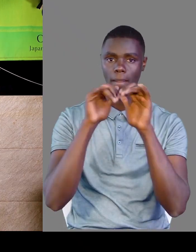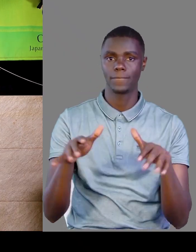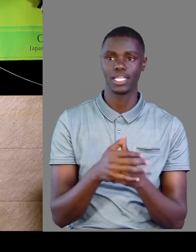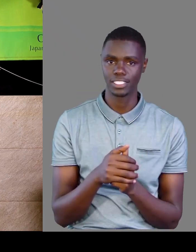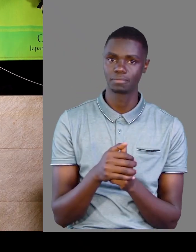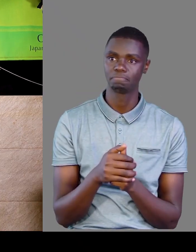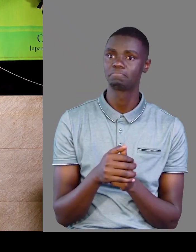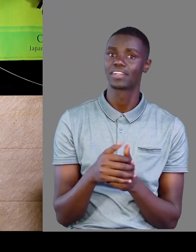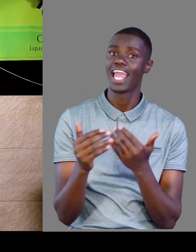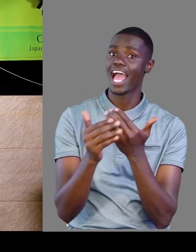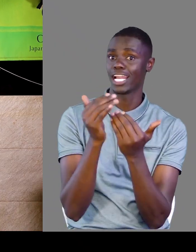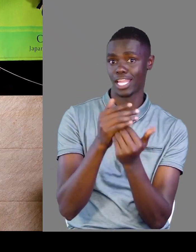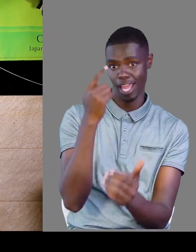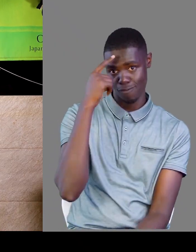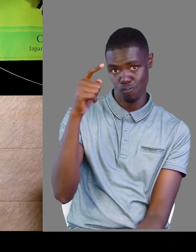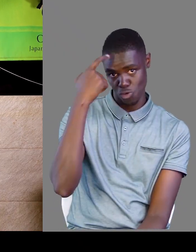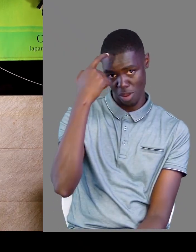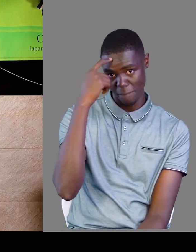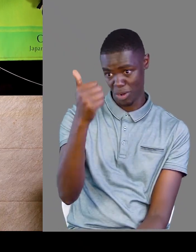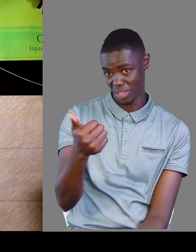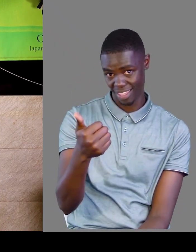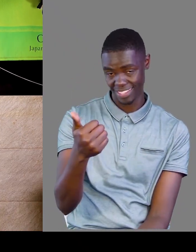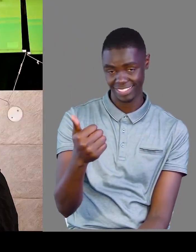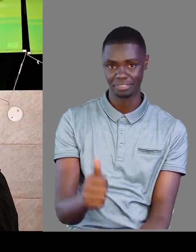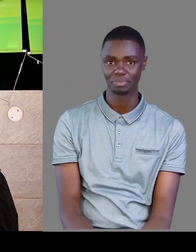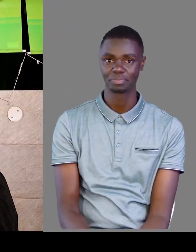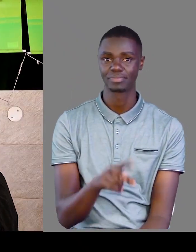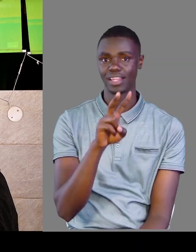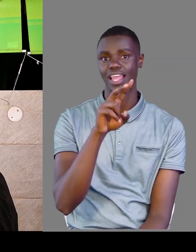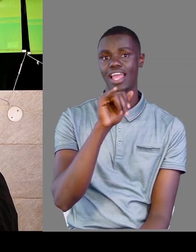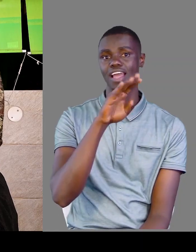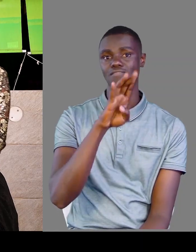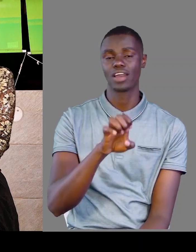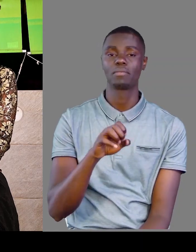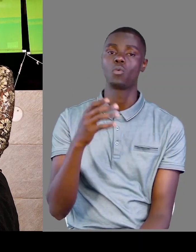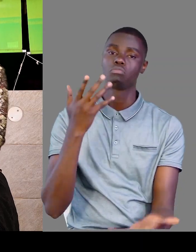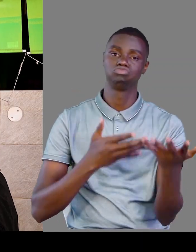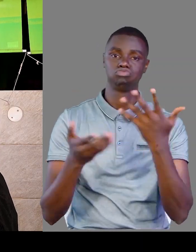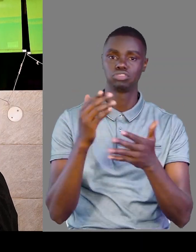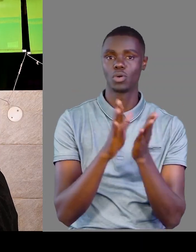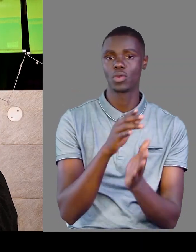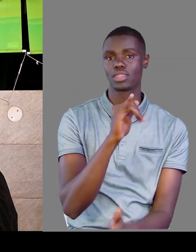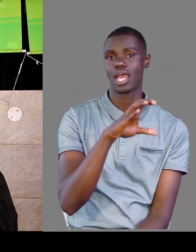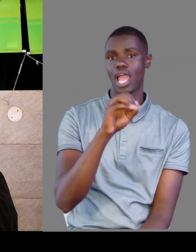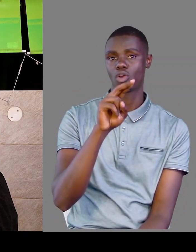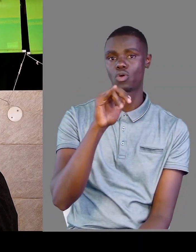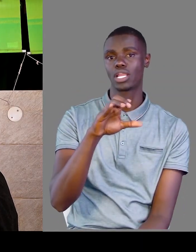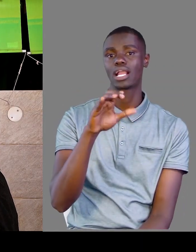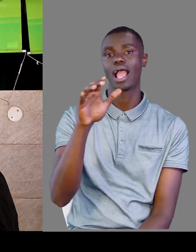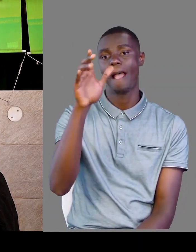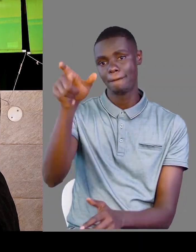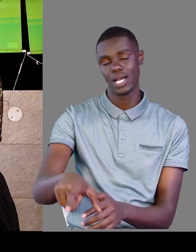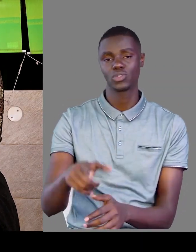Appa, take care of your brains. Please. Ciao. Vibe Tribe, we're hanging out with an iconic person here